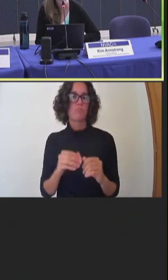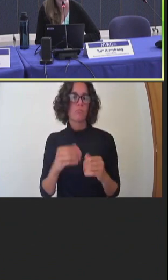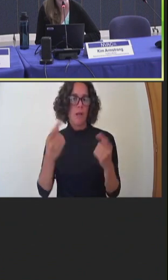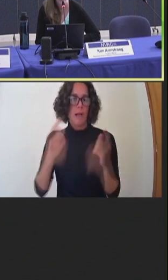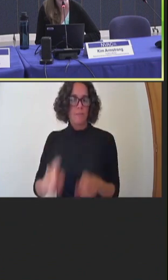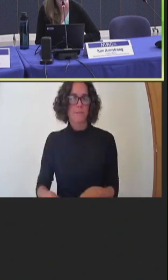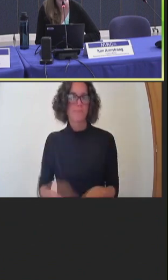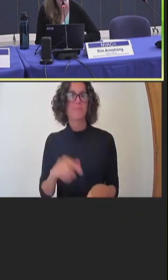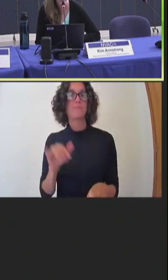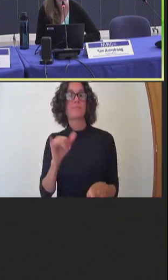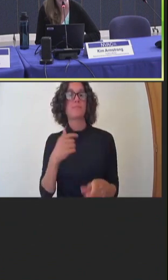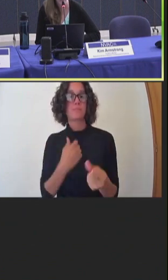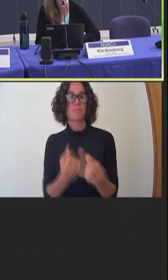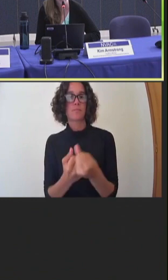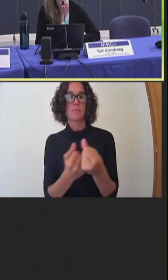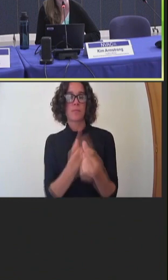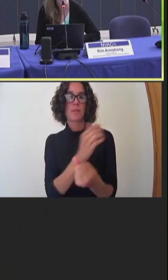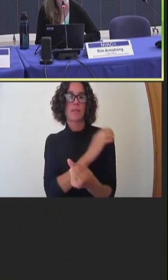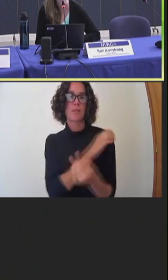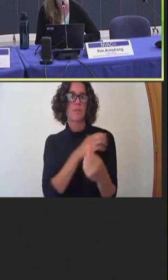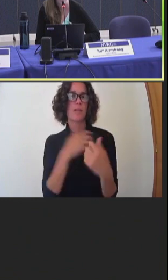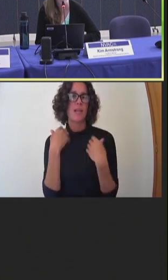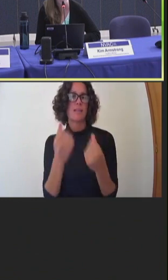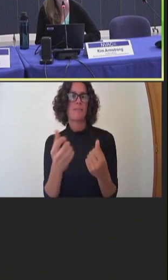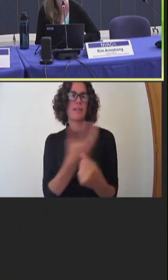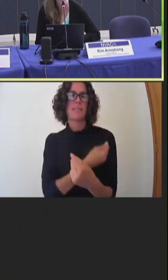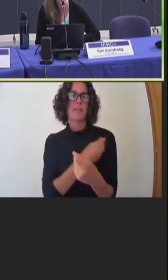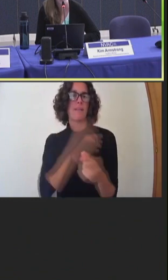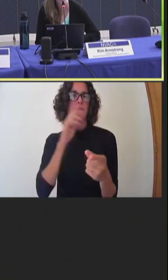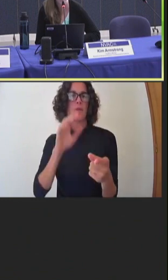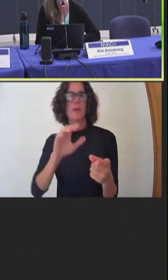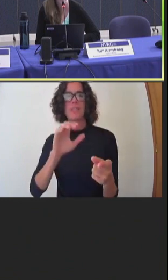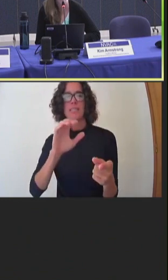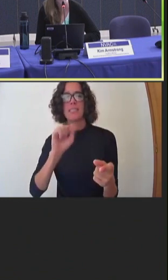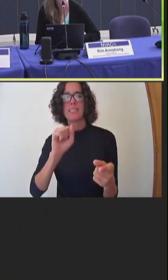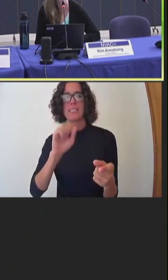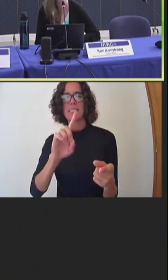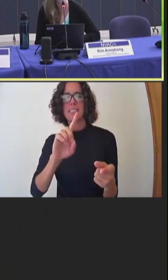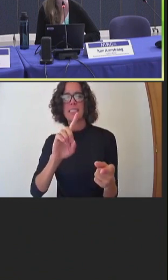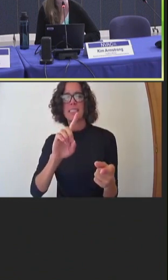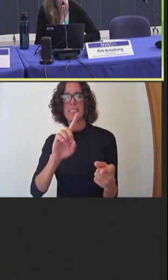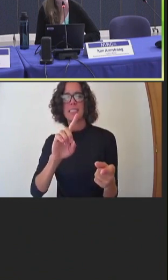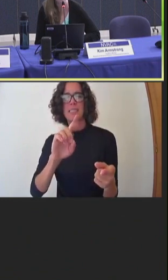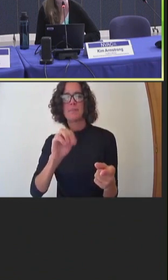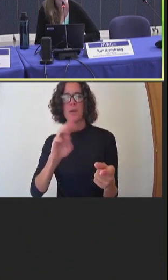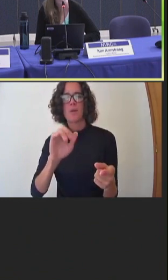VSV Marburg vaccine. For this vaccine, enrollment is just completed on a phase